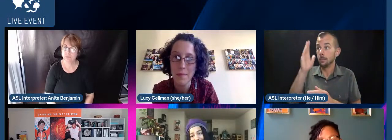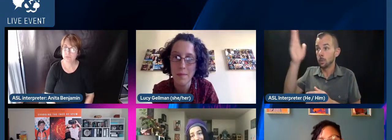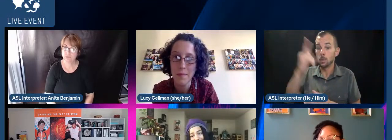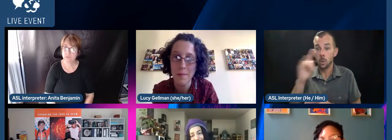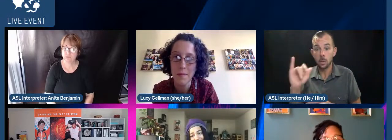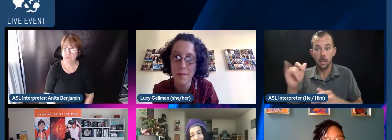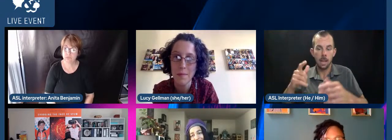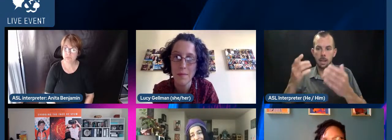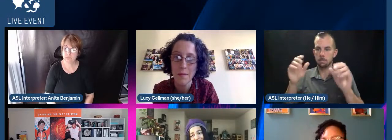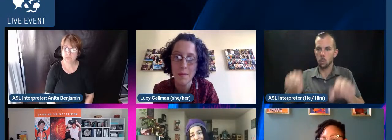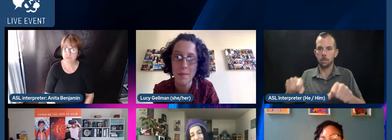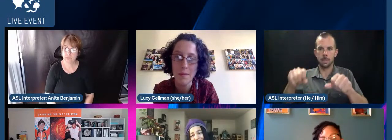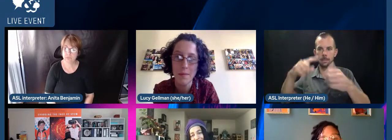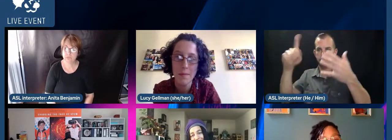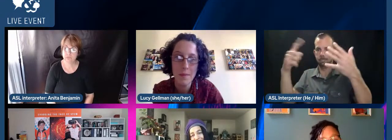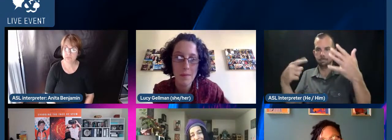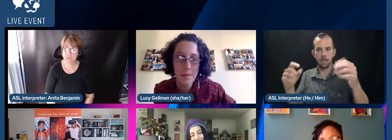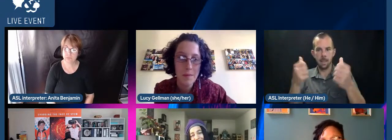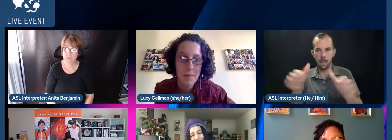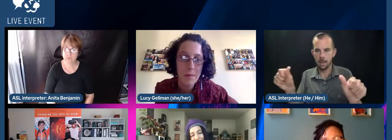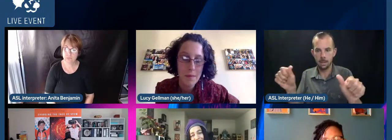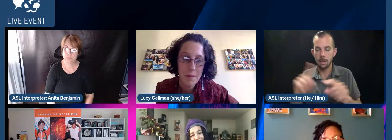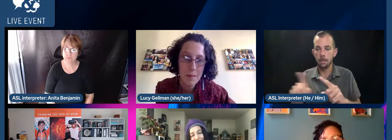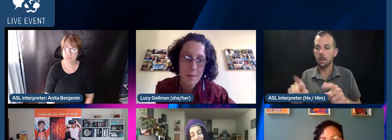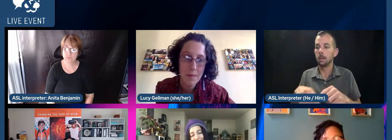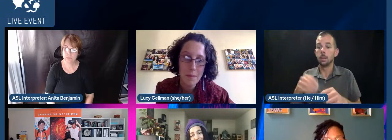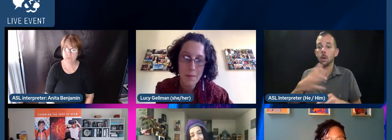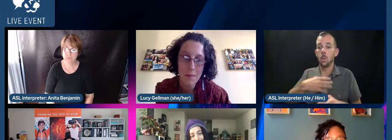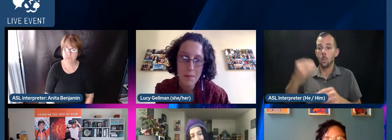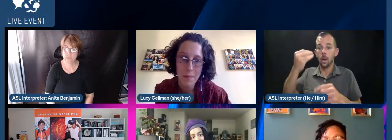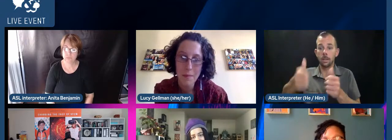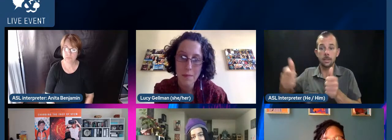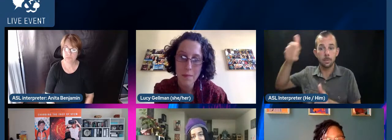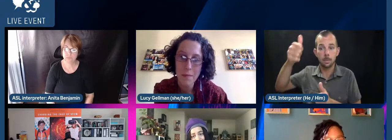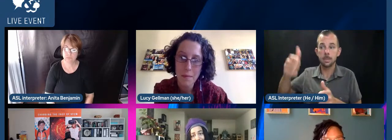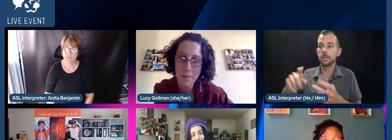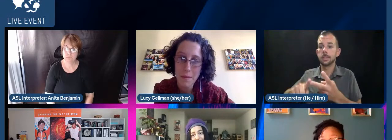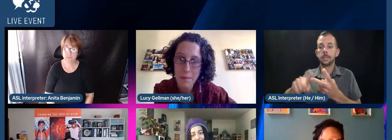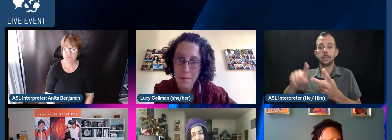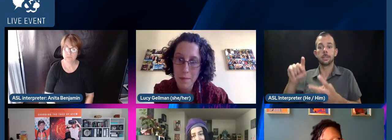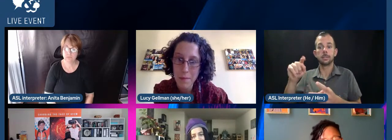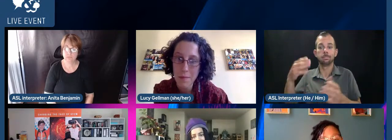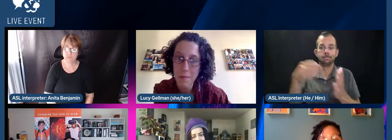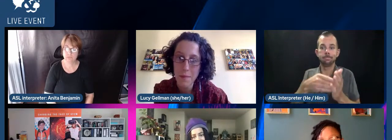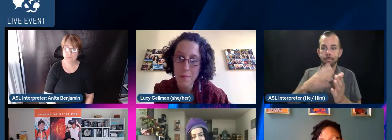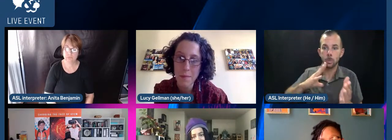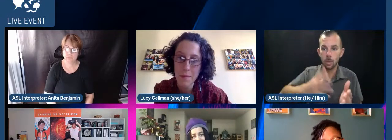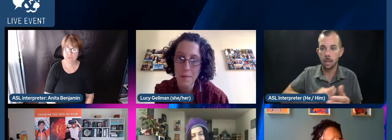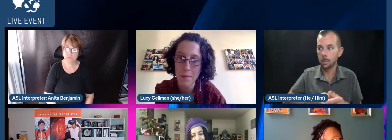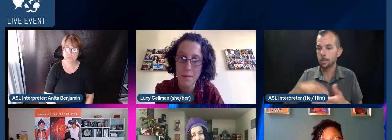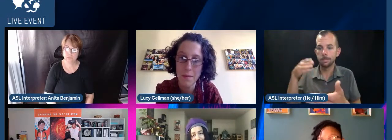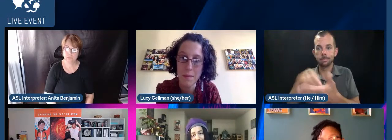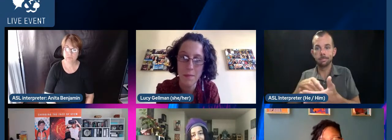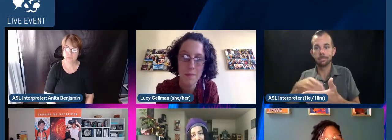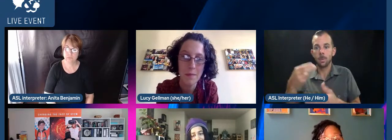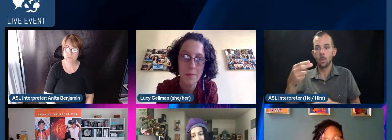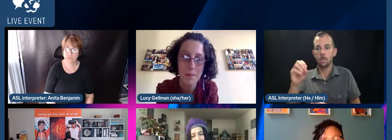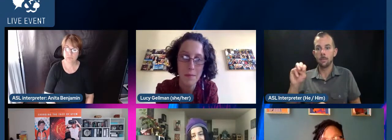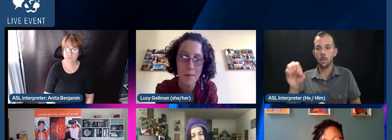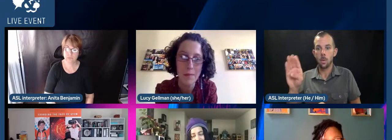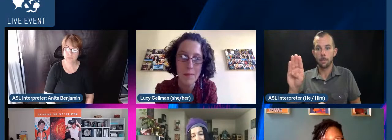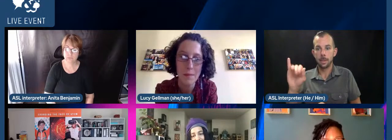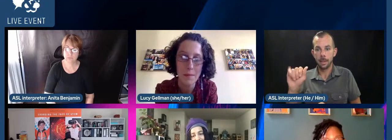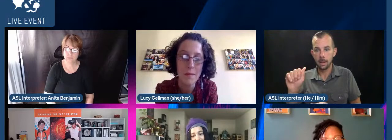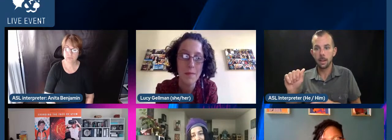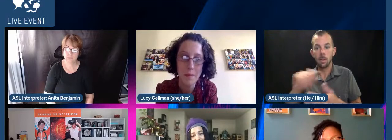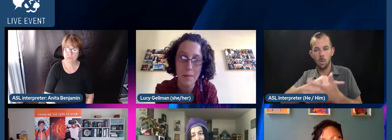white supremacy, ableism, transphobia, homophobia, it is all in reinforcement of a white supremacist patriarchy that makes people a